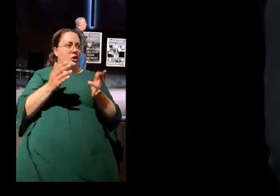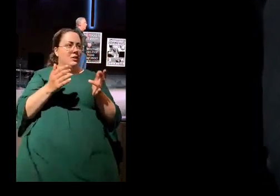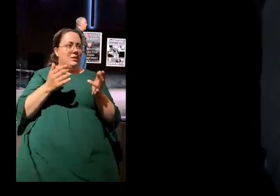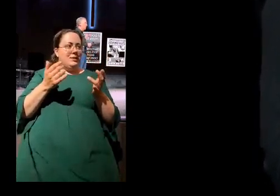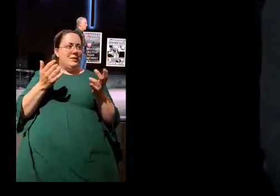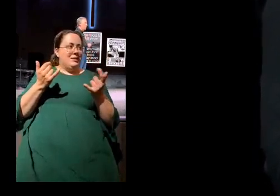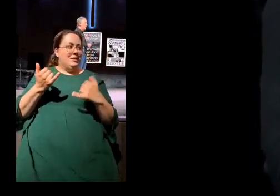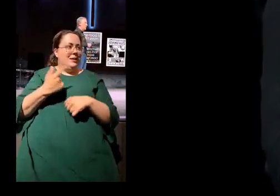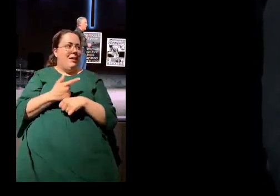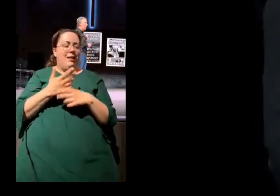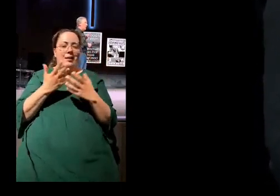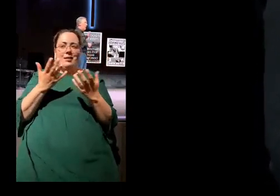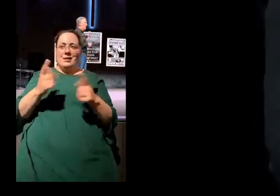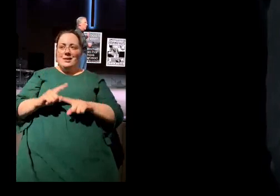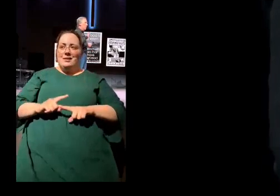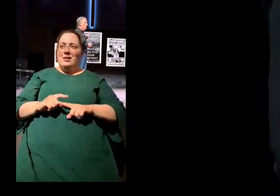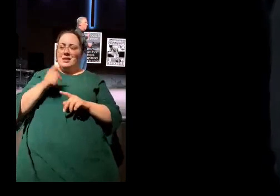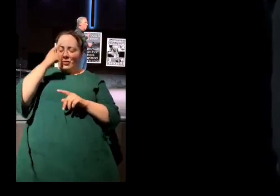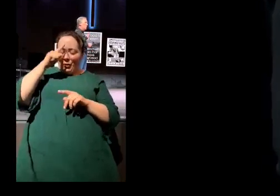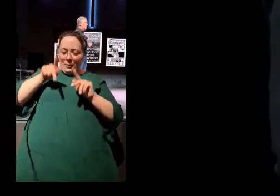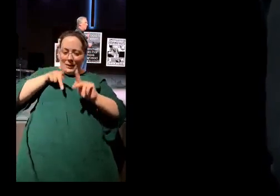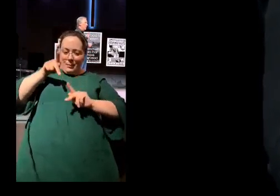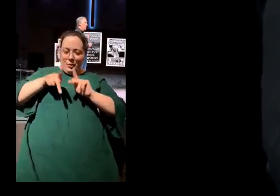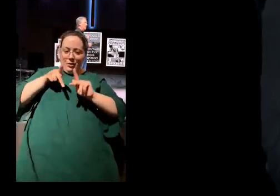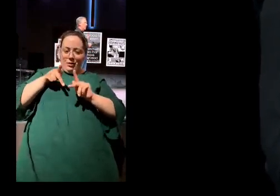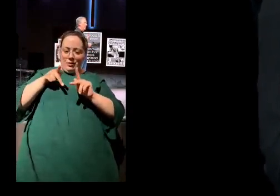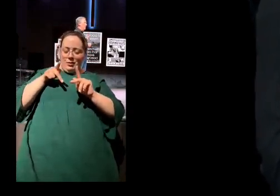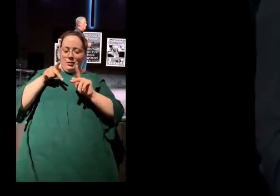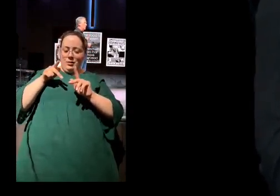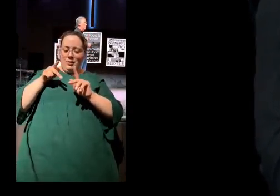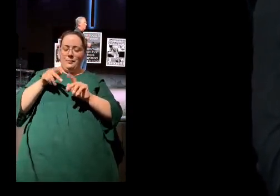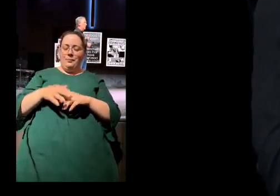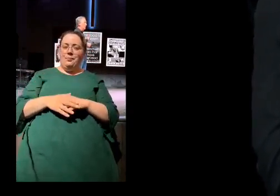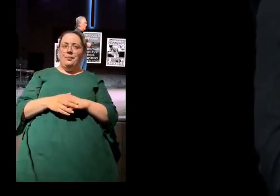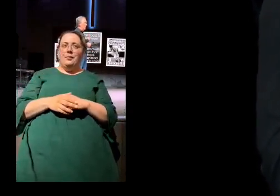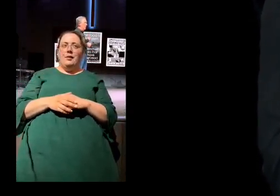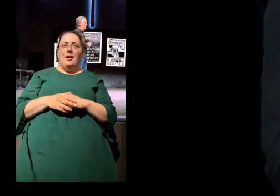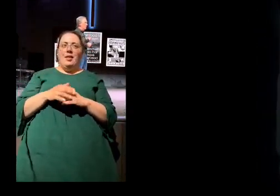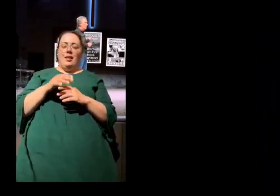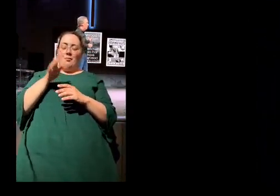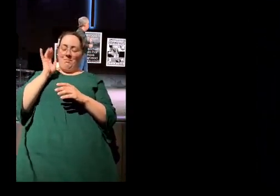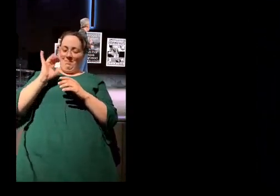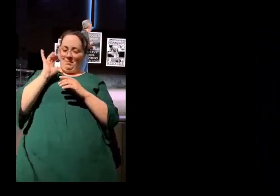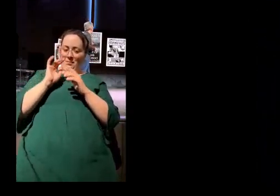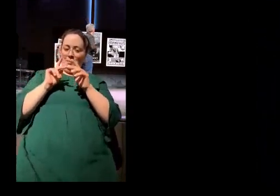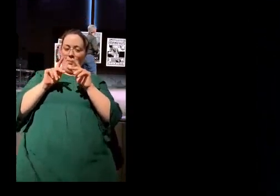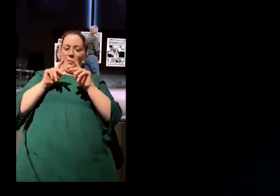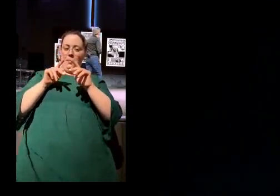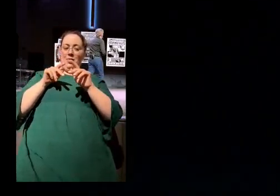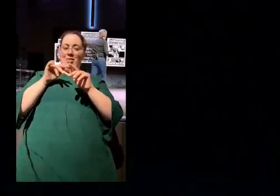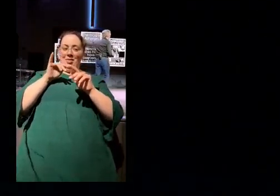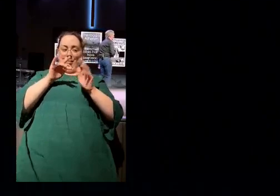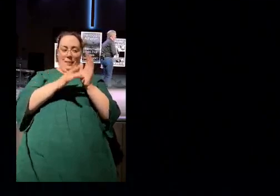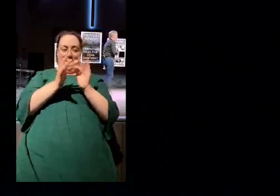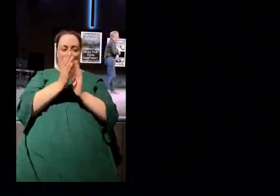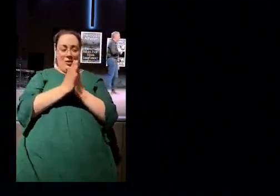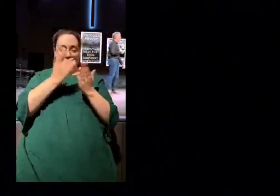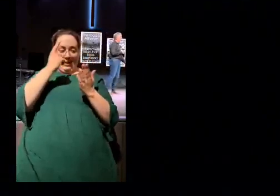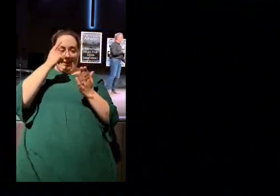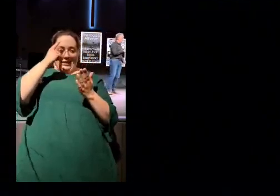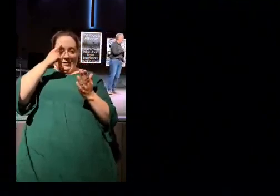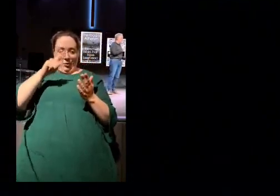completely different group of people, and the code was given at that time for those people of that day. Professional football players, first